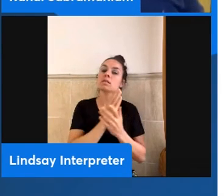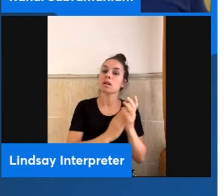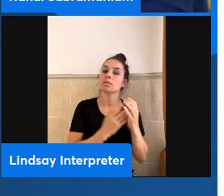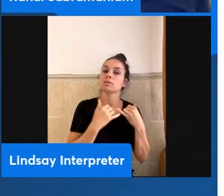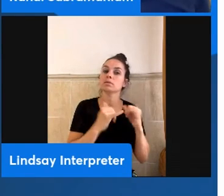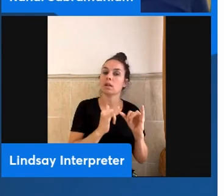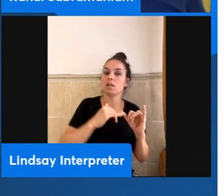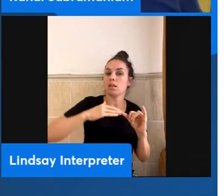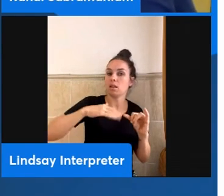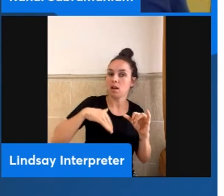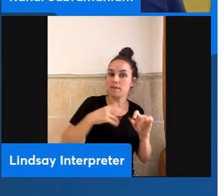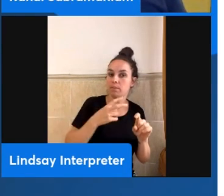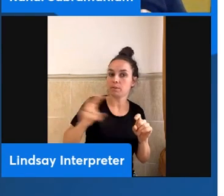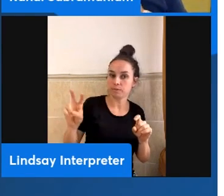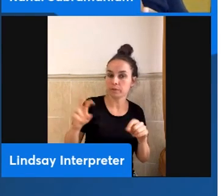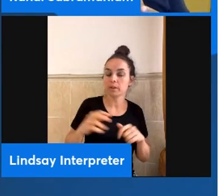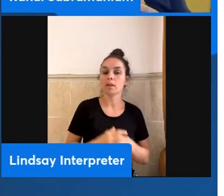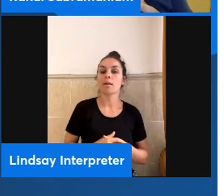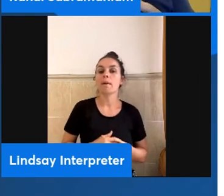move in.